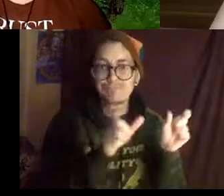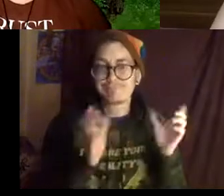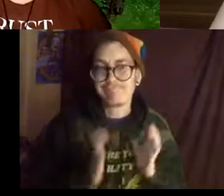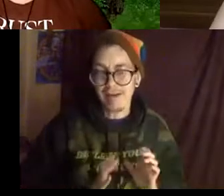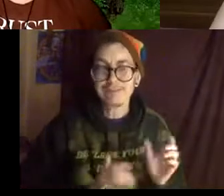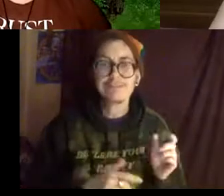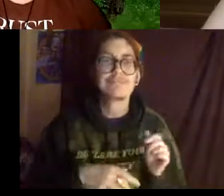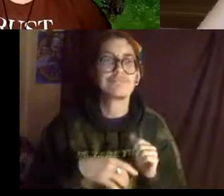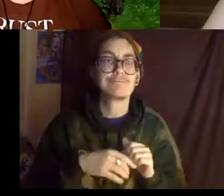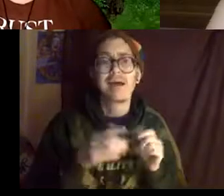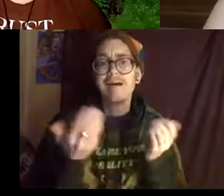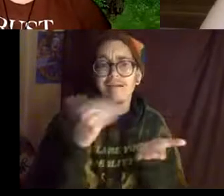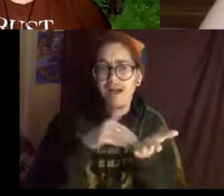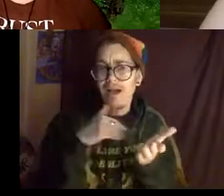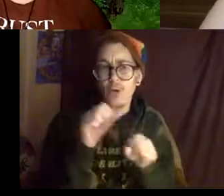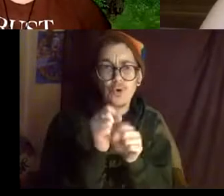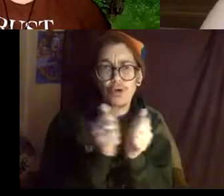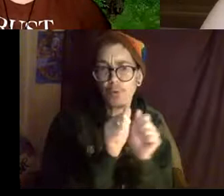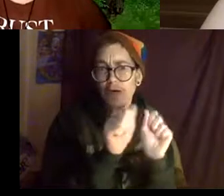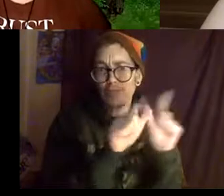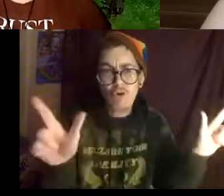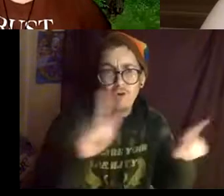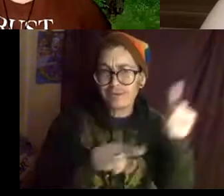the queer LGBTQ community.